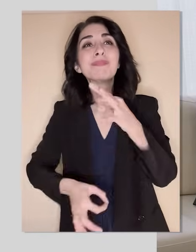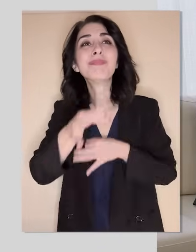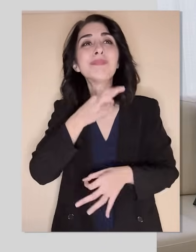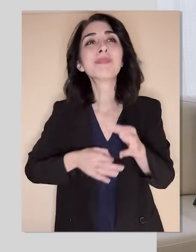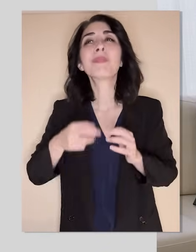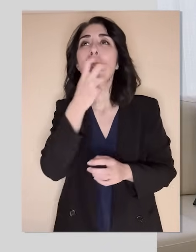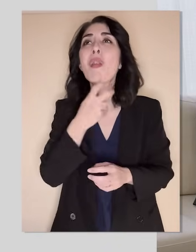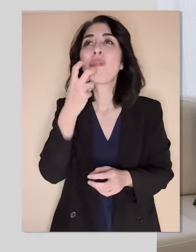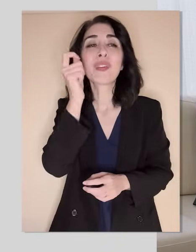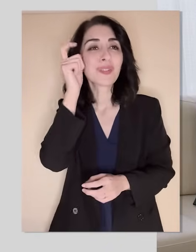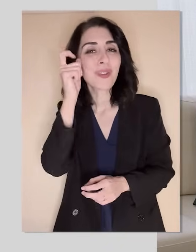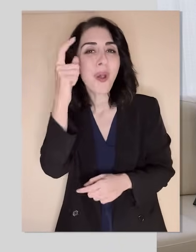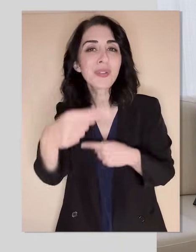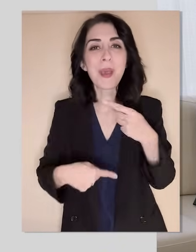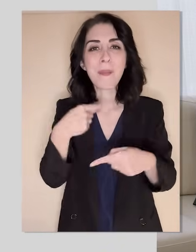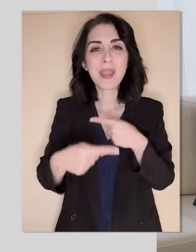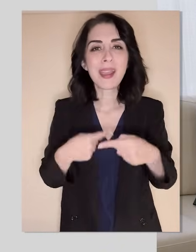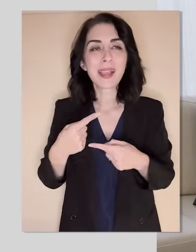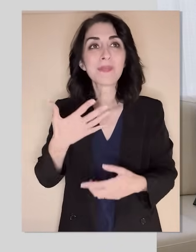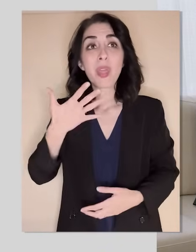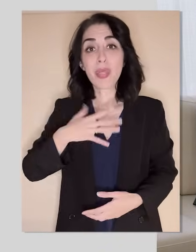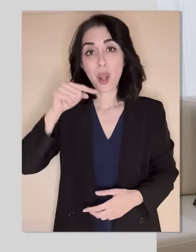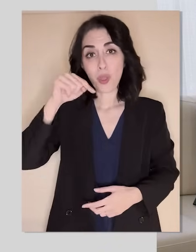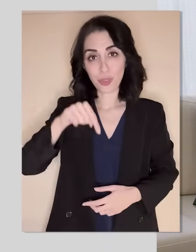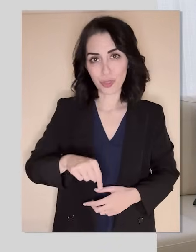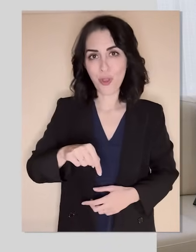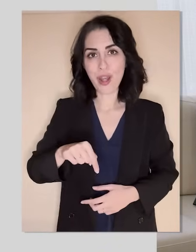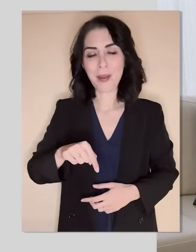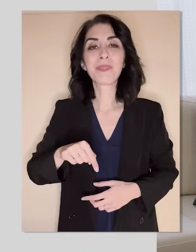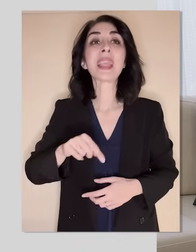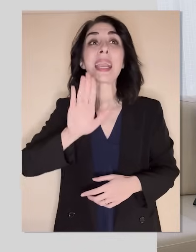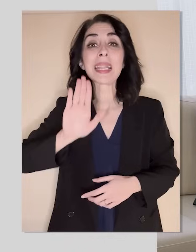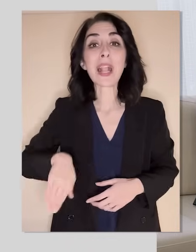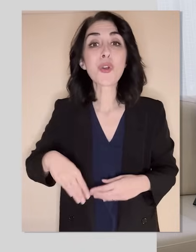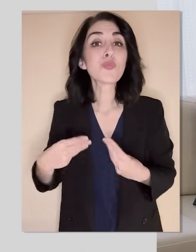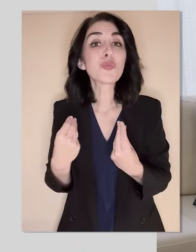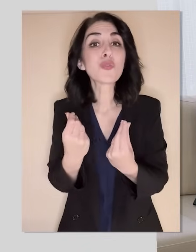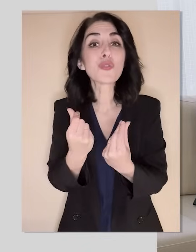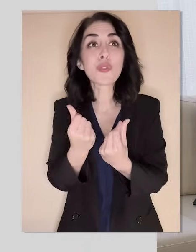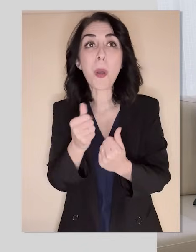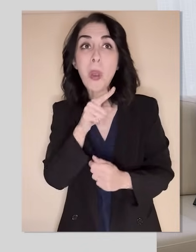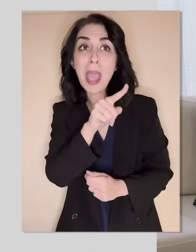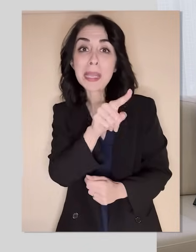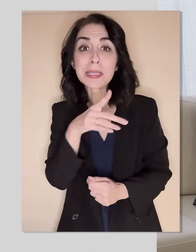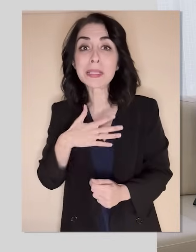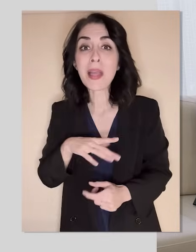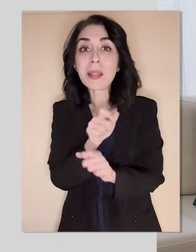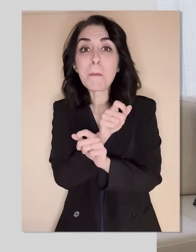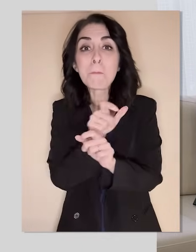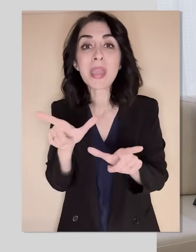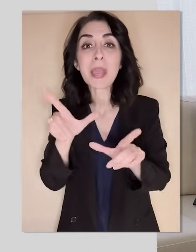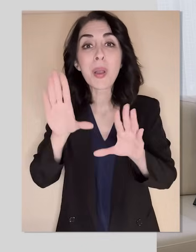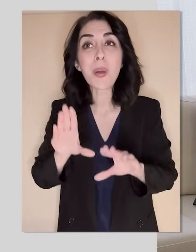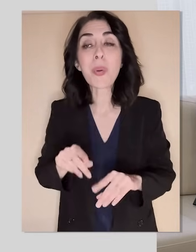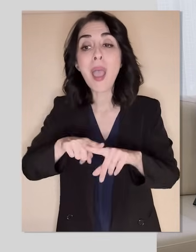I would like to conclude this series of short videos. Is there a message you would like to pass to the green migraine and headache patients